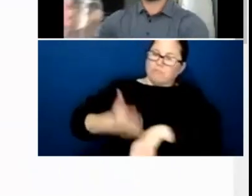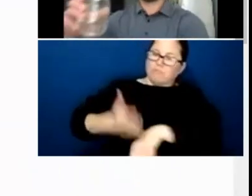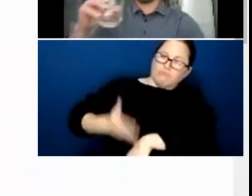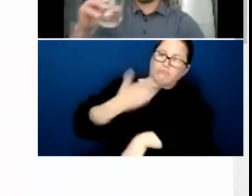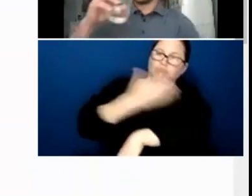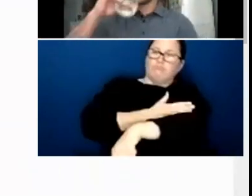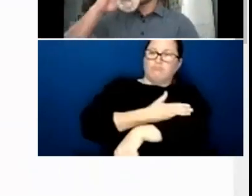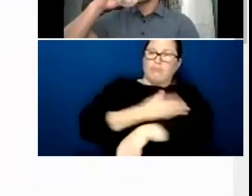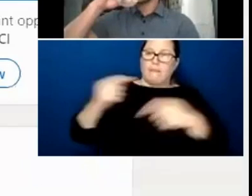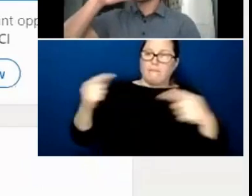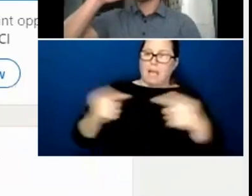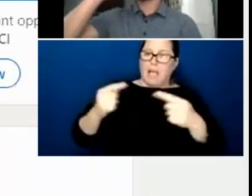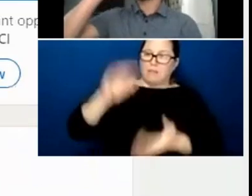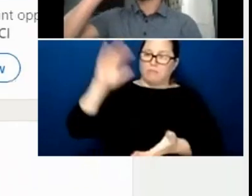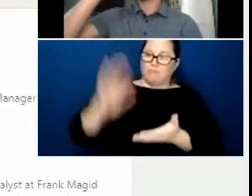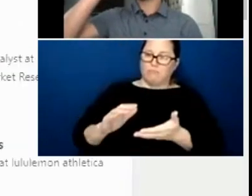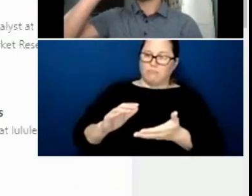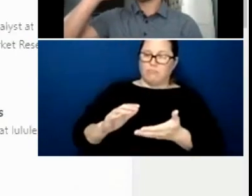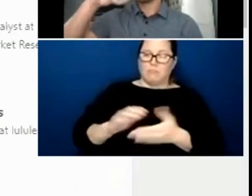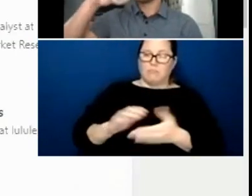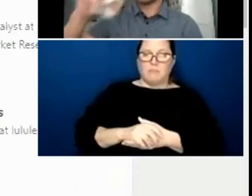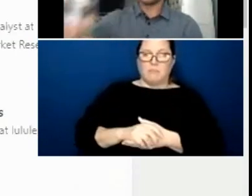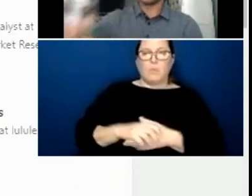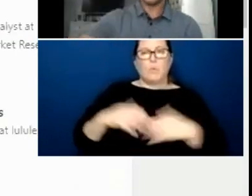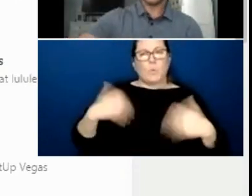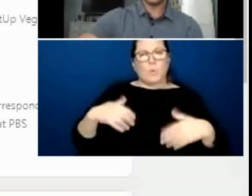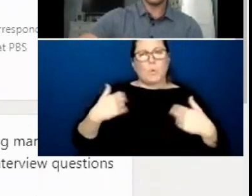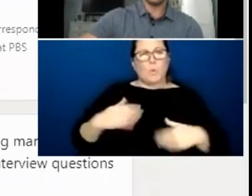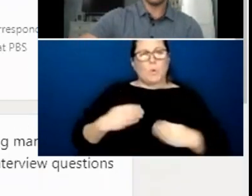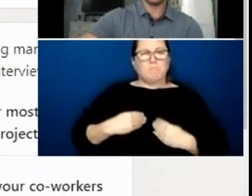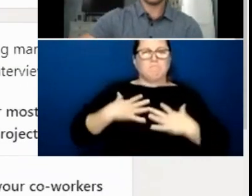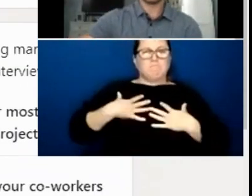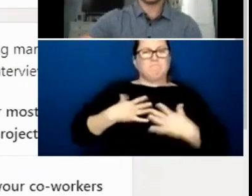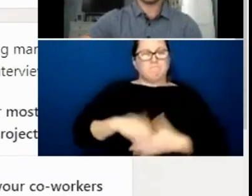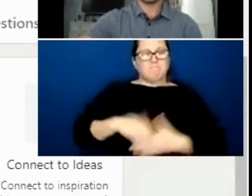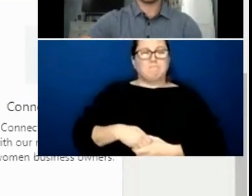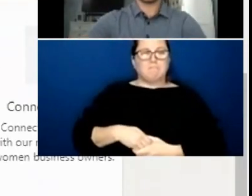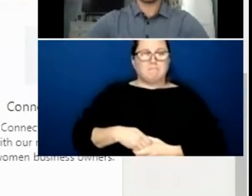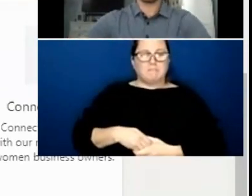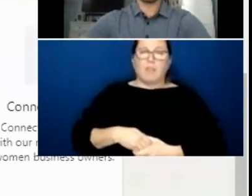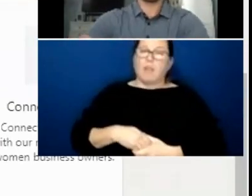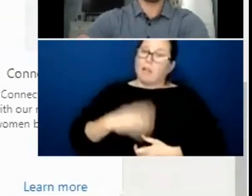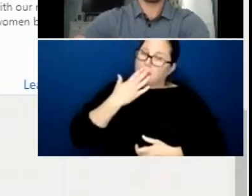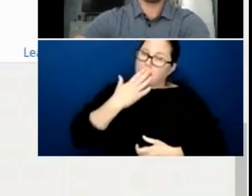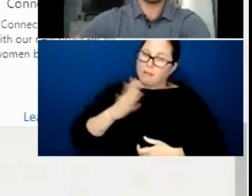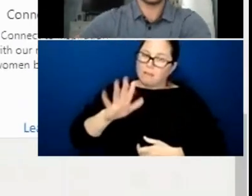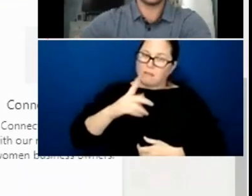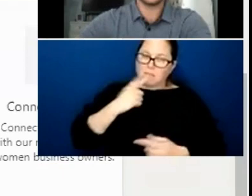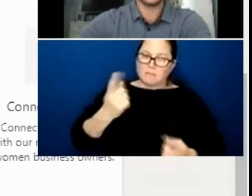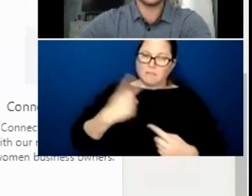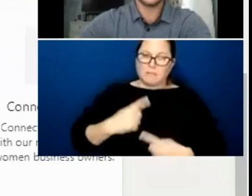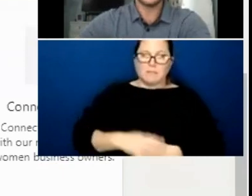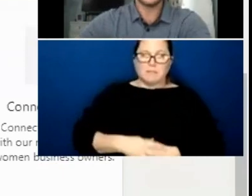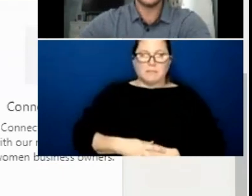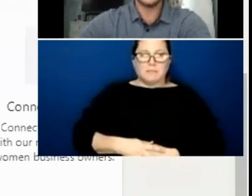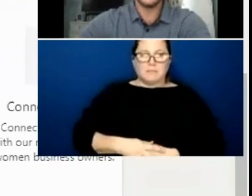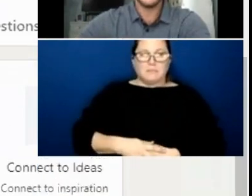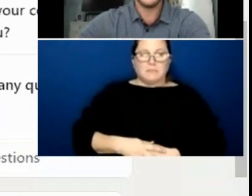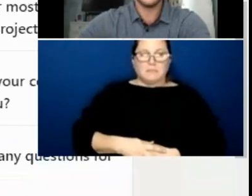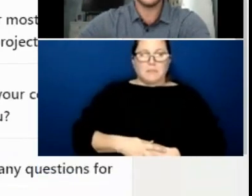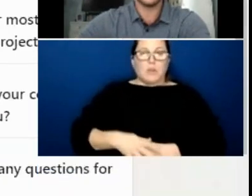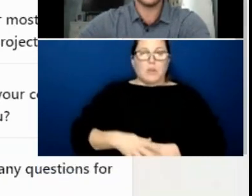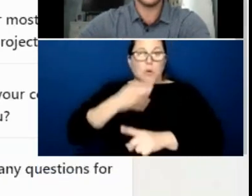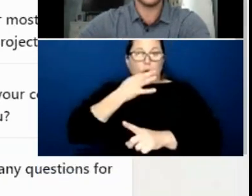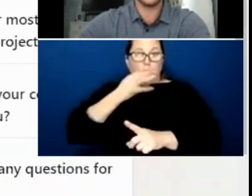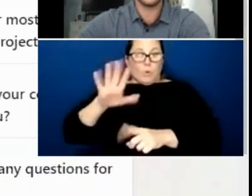with their headaches. And that's very rewarding. Thank you very much for that answer. We'll get into more of your work in a few